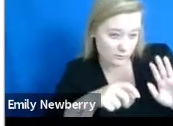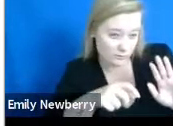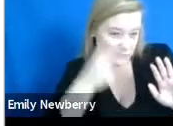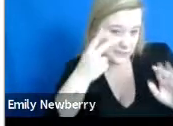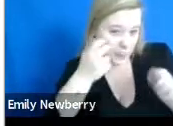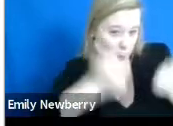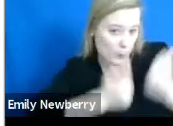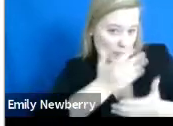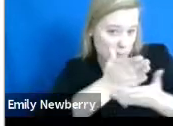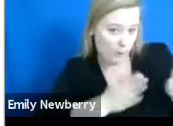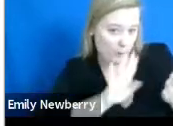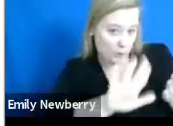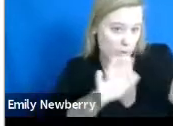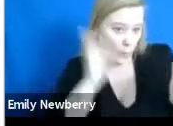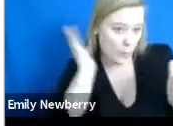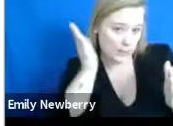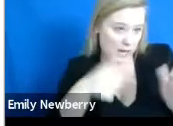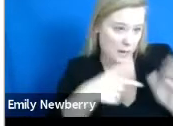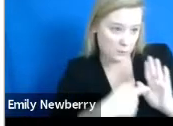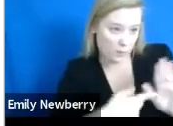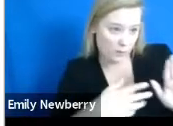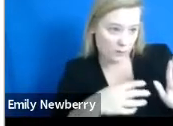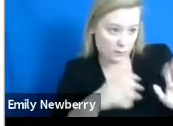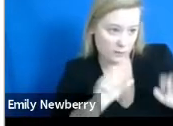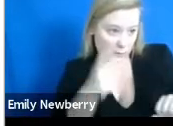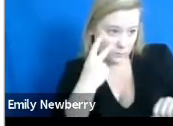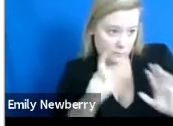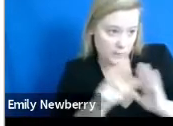part of your presentation I'm showing.